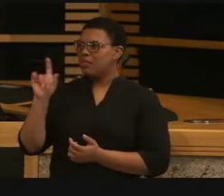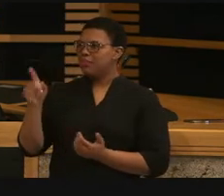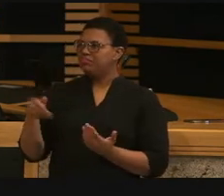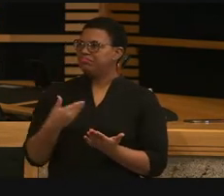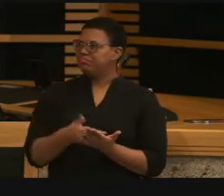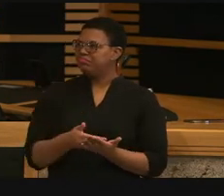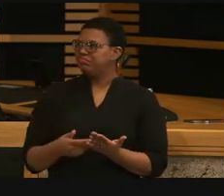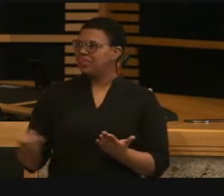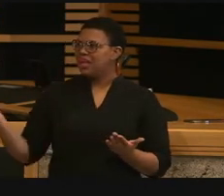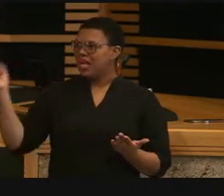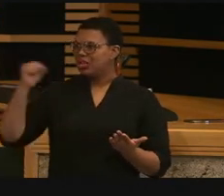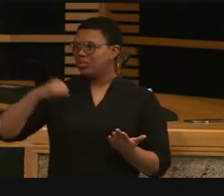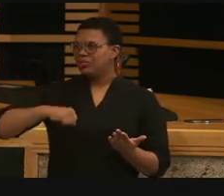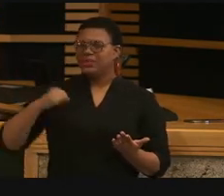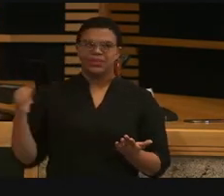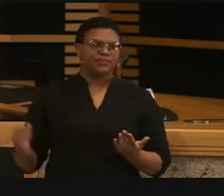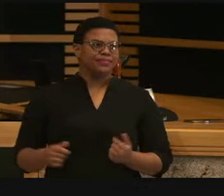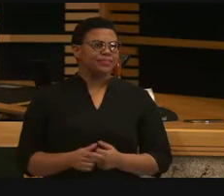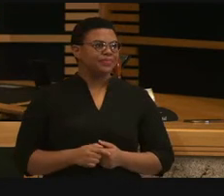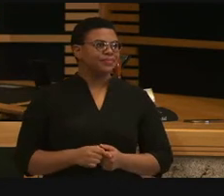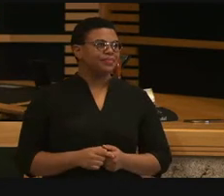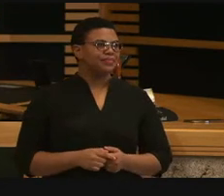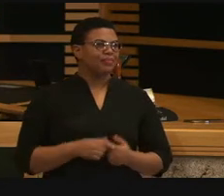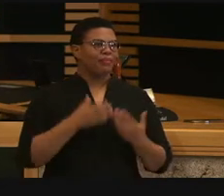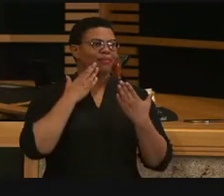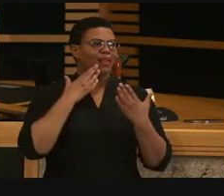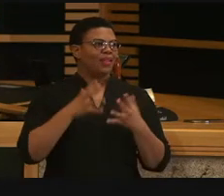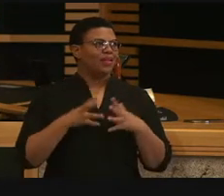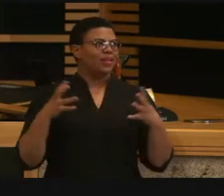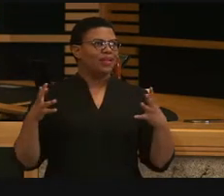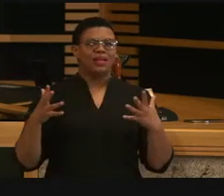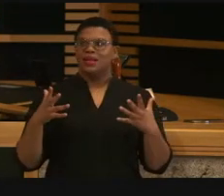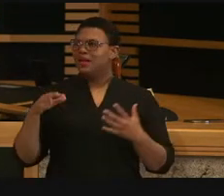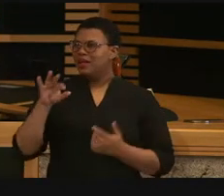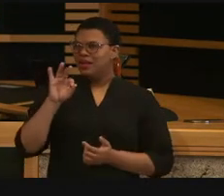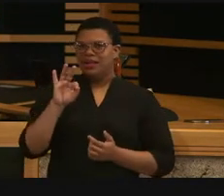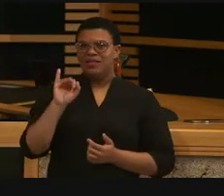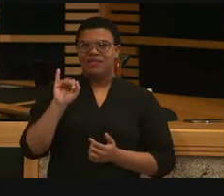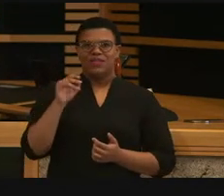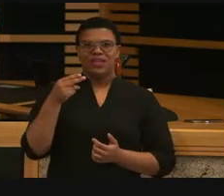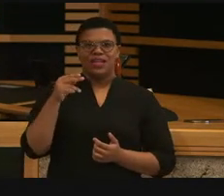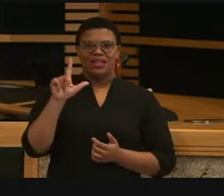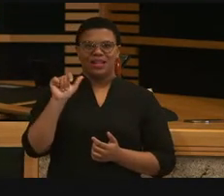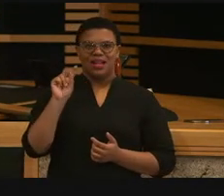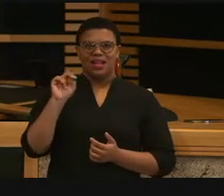Members. Yeah, great. Thank you very much, Honorable Fihlani.